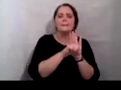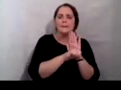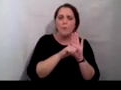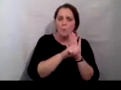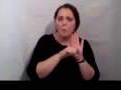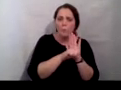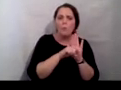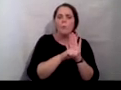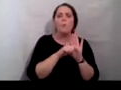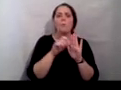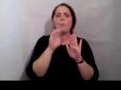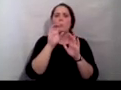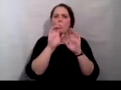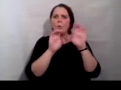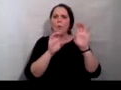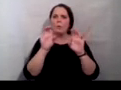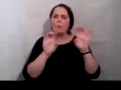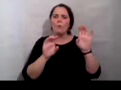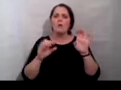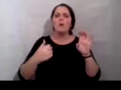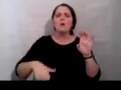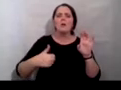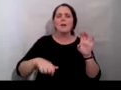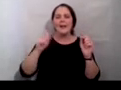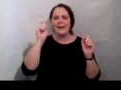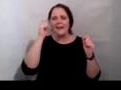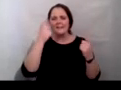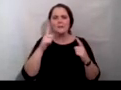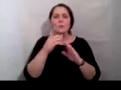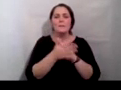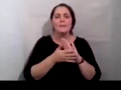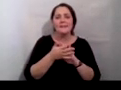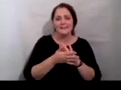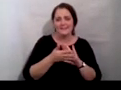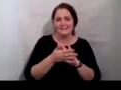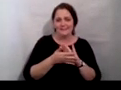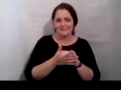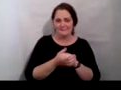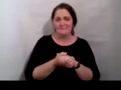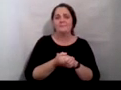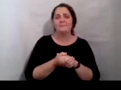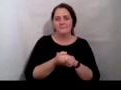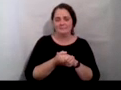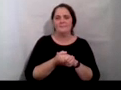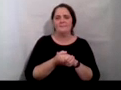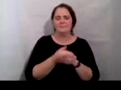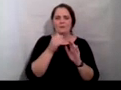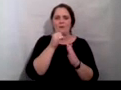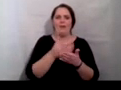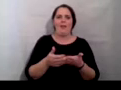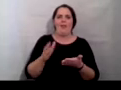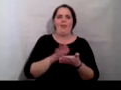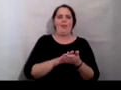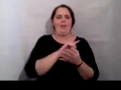symbols, understanding what they represent and putting them together to sort of understand how